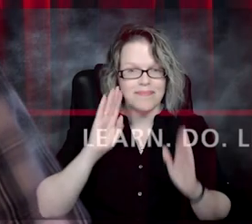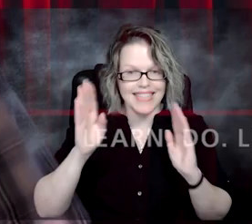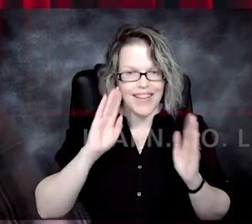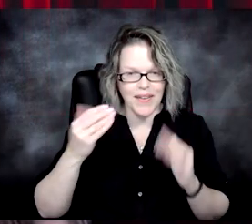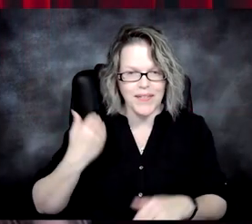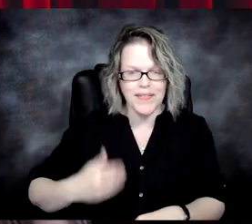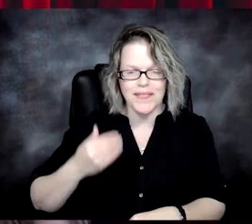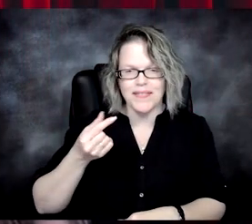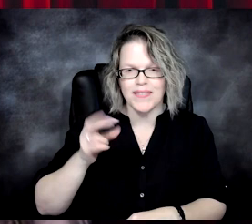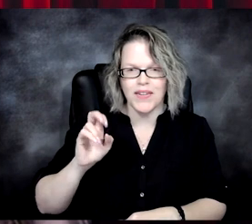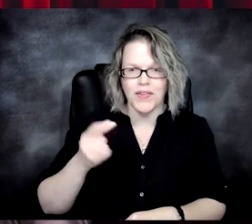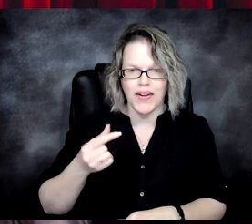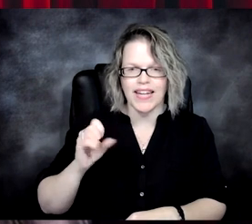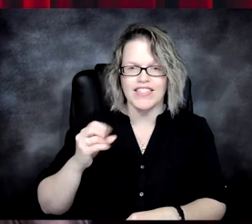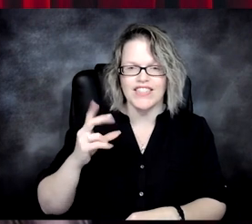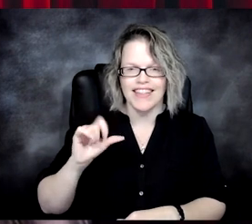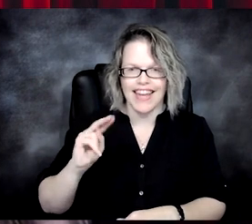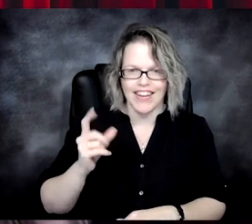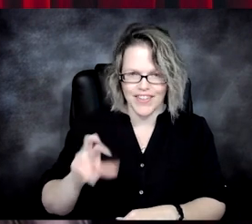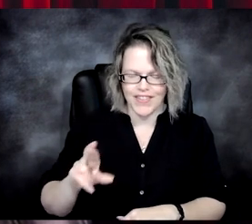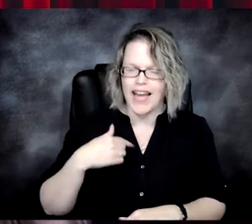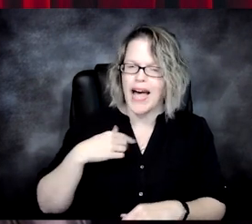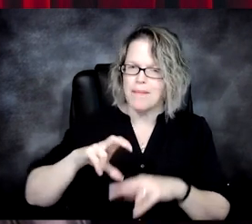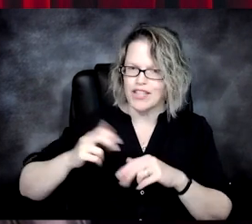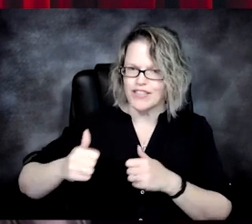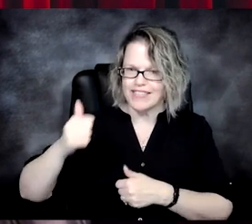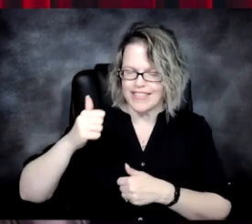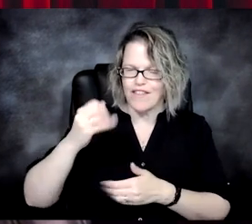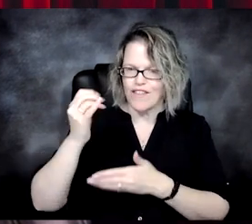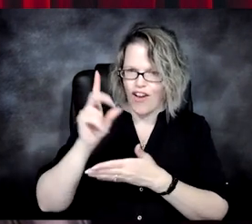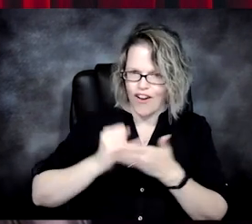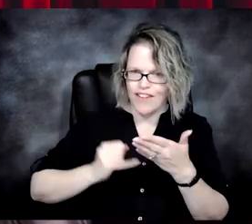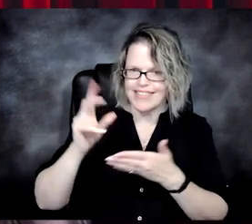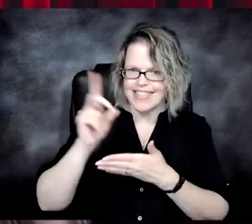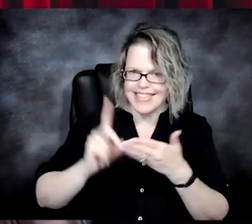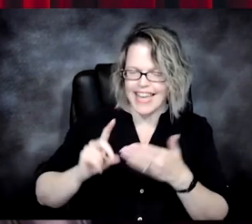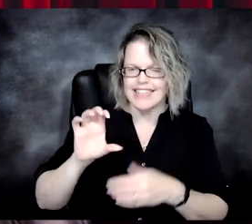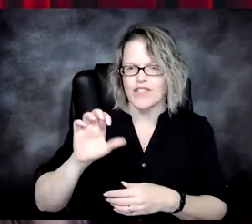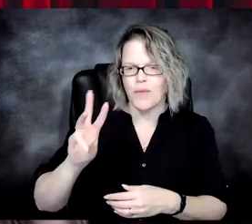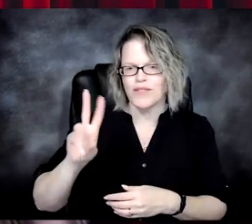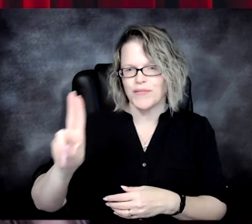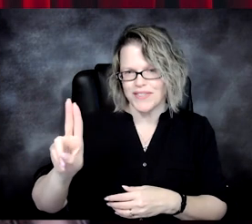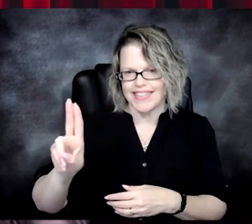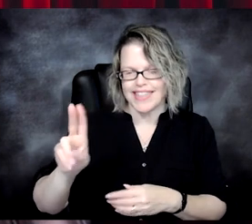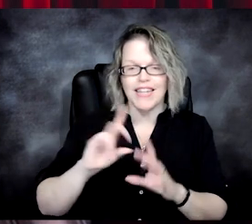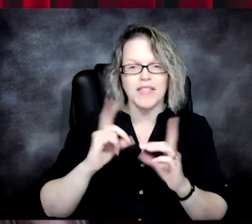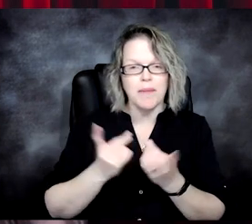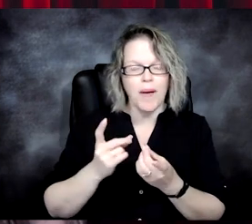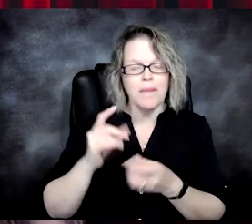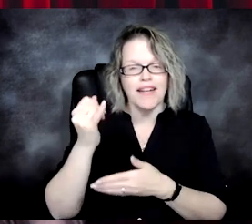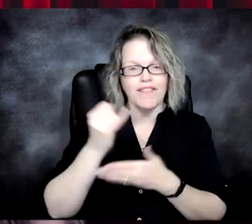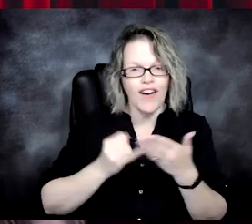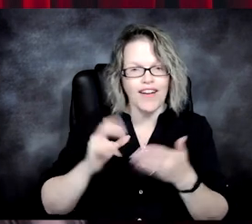Hello, my name is Greg Schlanger. I am the Chair of the Department of Art and Design at Central Washington University. The Department of Art and